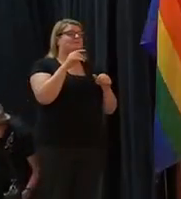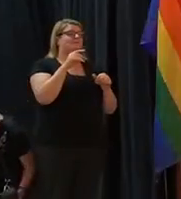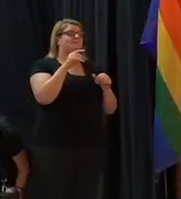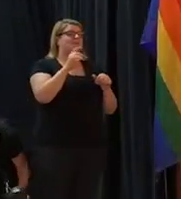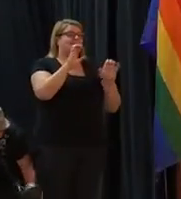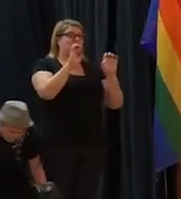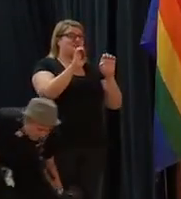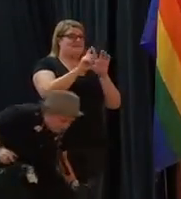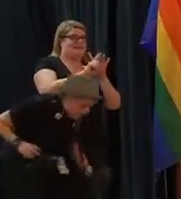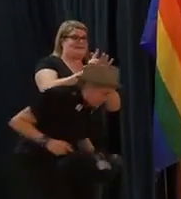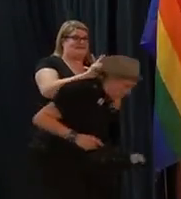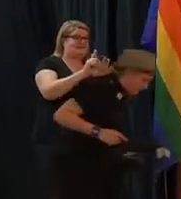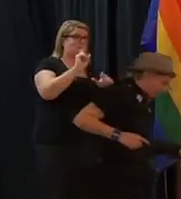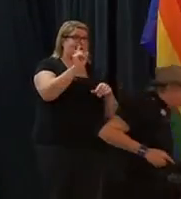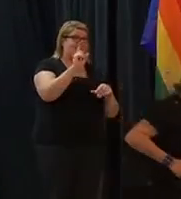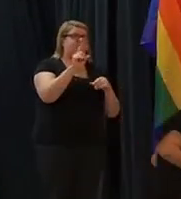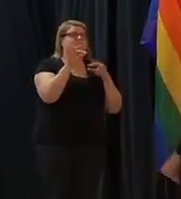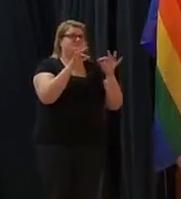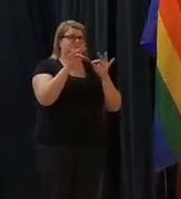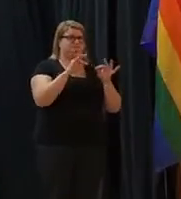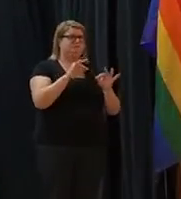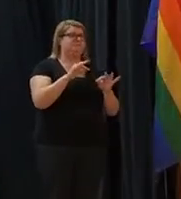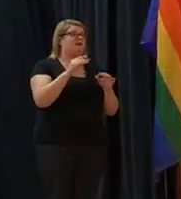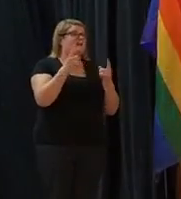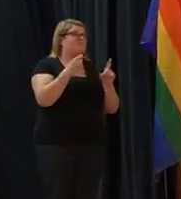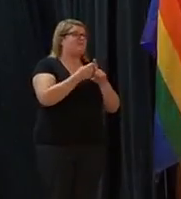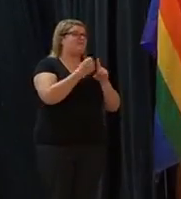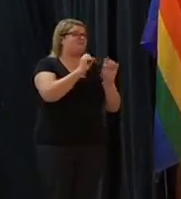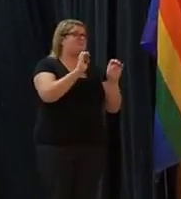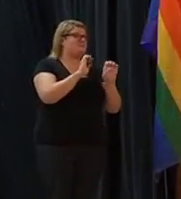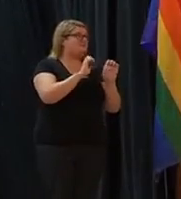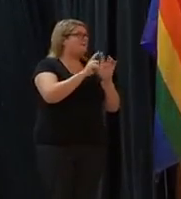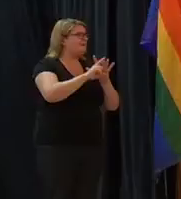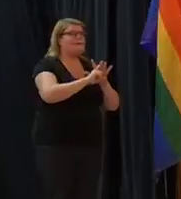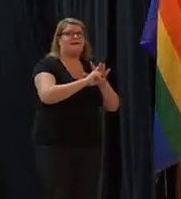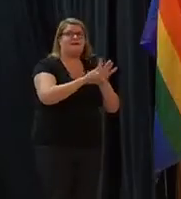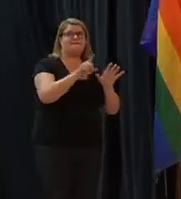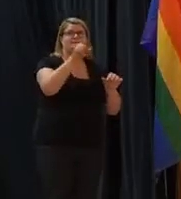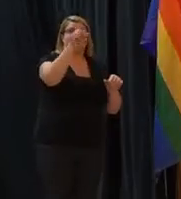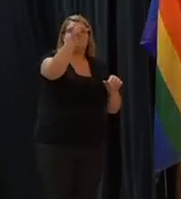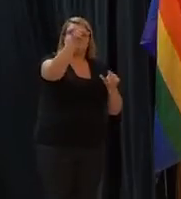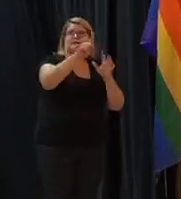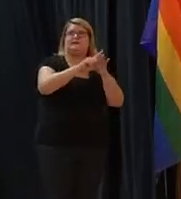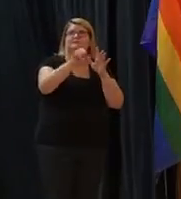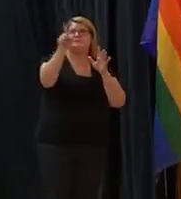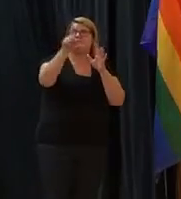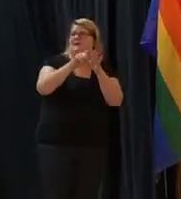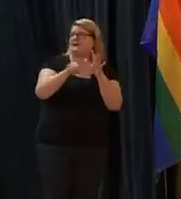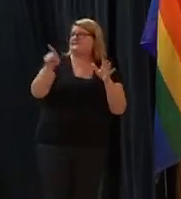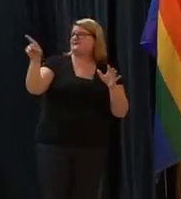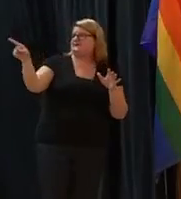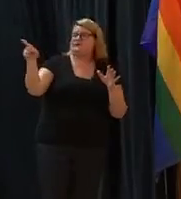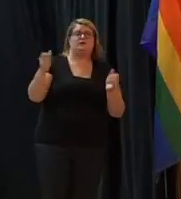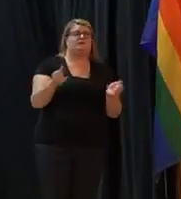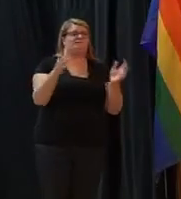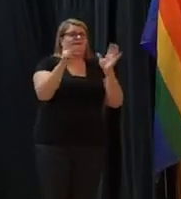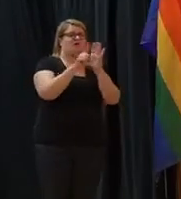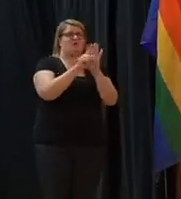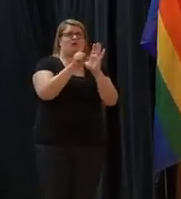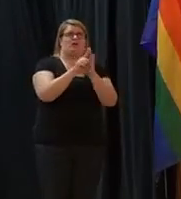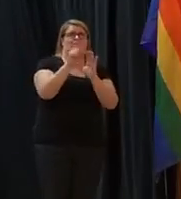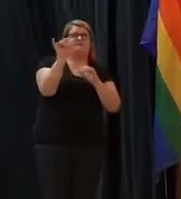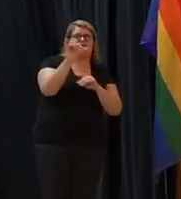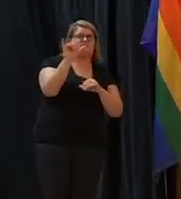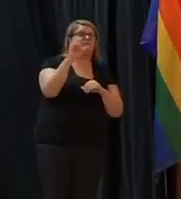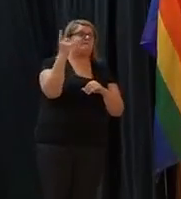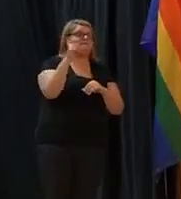out where the emergency exits are. If there's any emergency, there's an emergency exit behind you. All three of these doors have fire alarms right there if somebody needs to